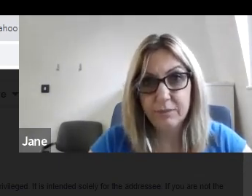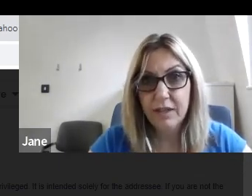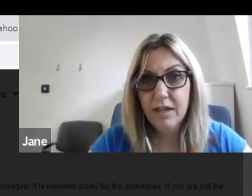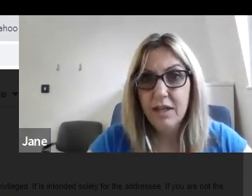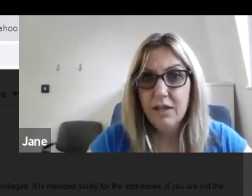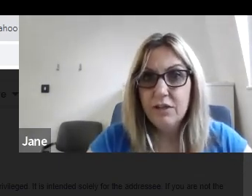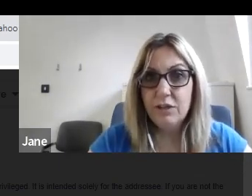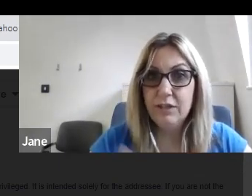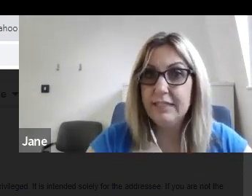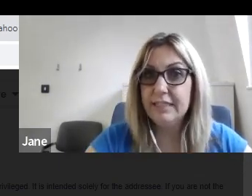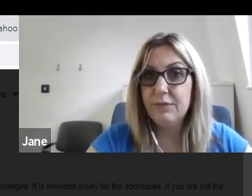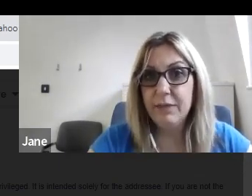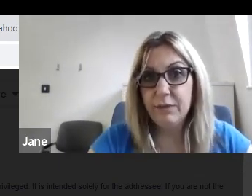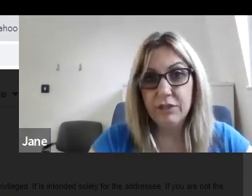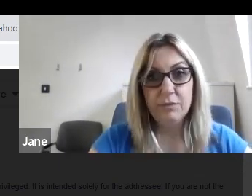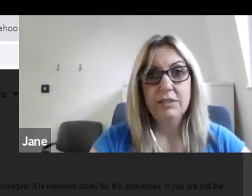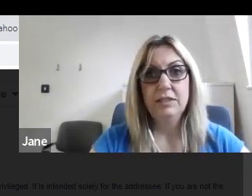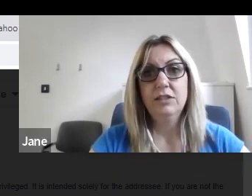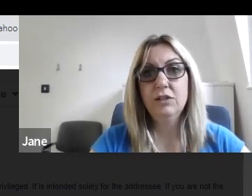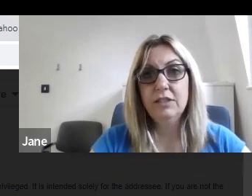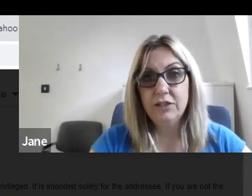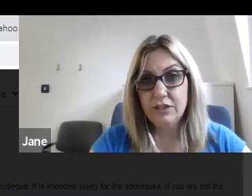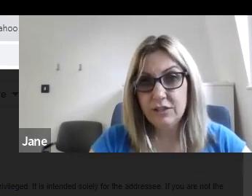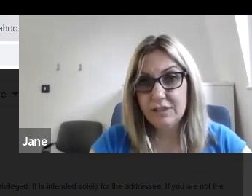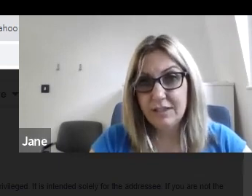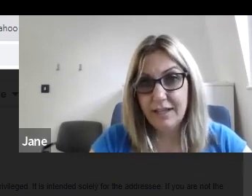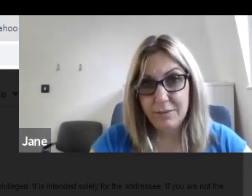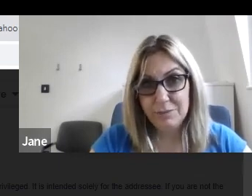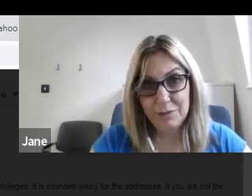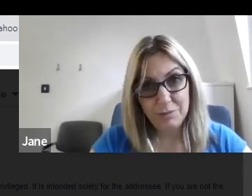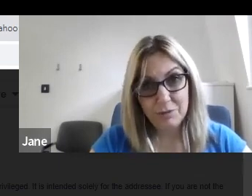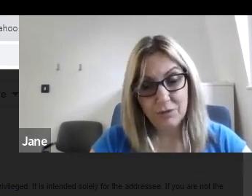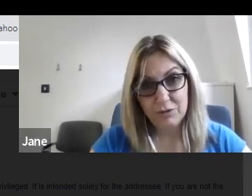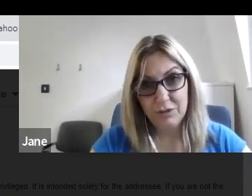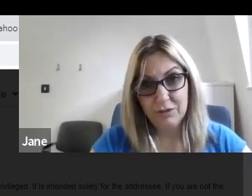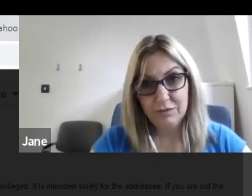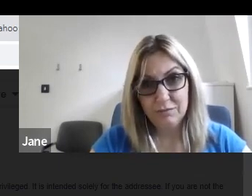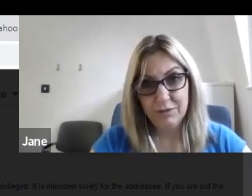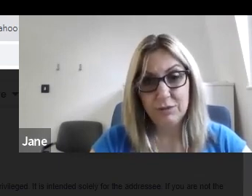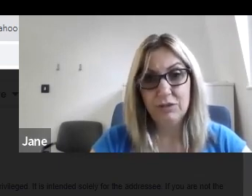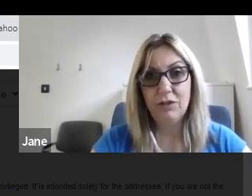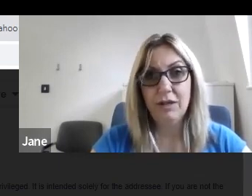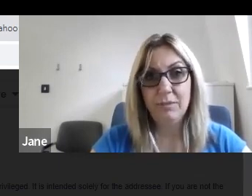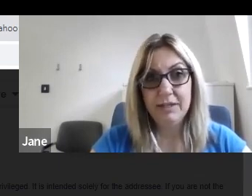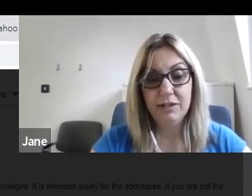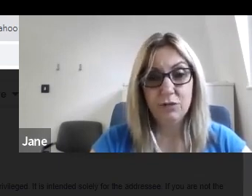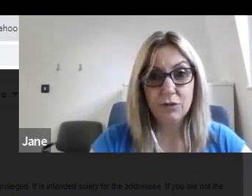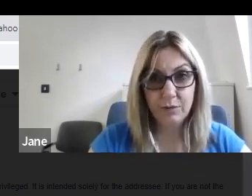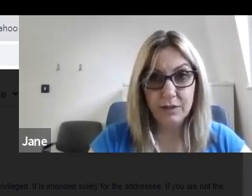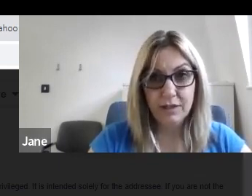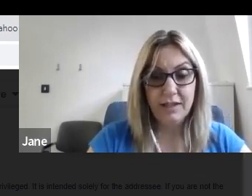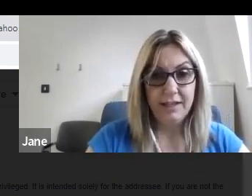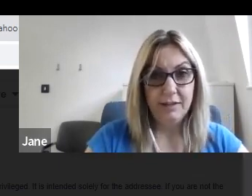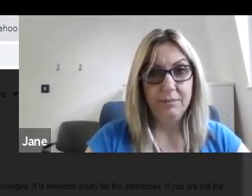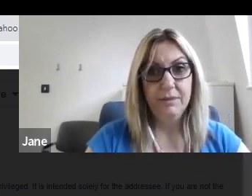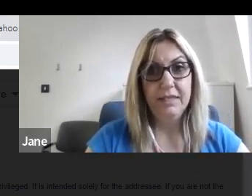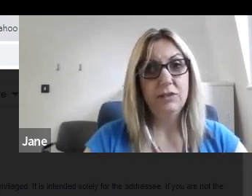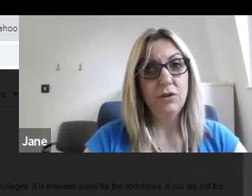the future. So the Is This For Me workshop is 2 sessions, so people have got to be able to tolerate being in a